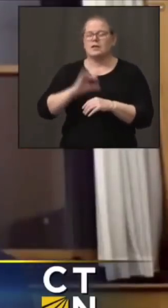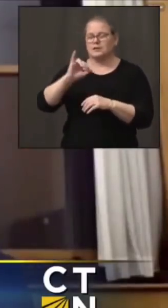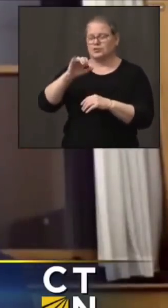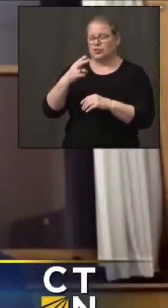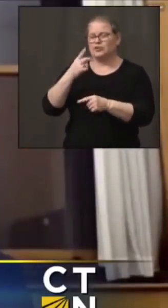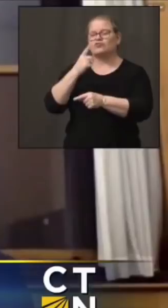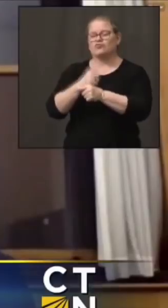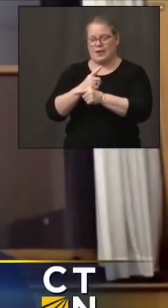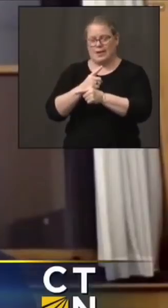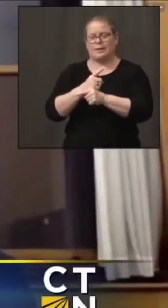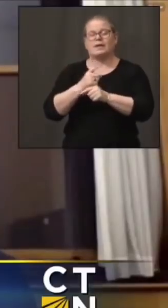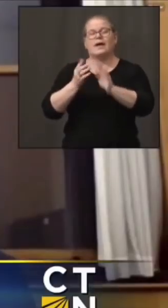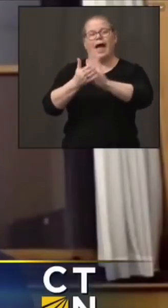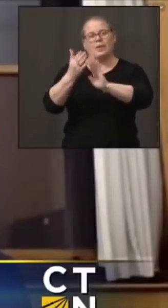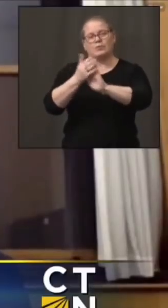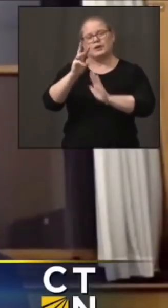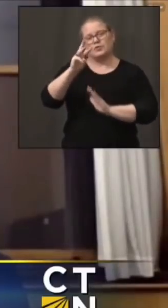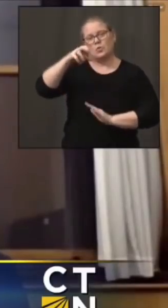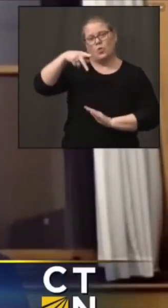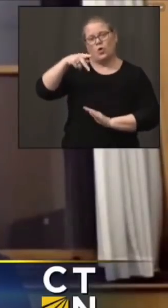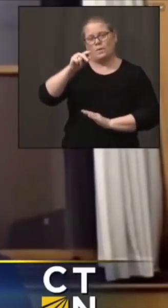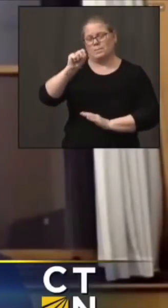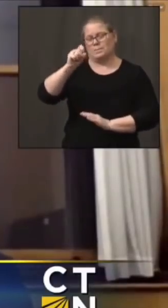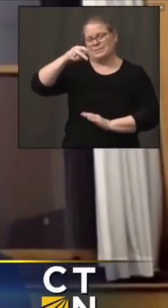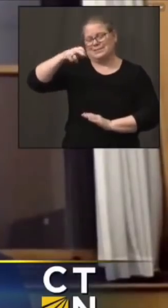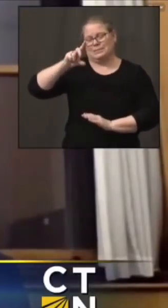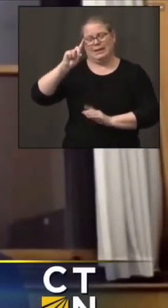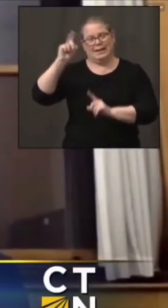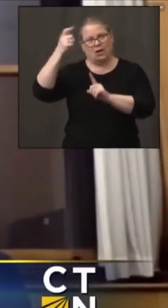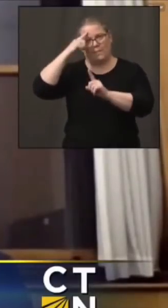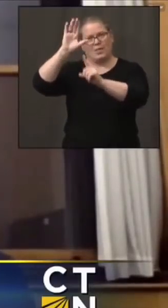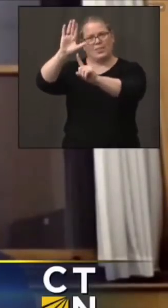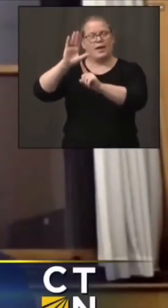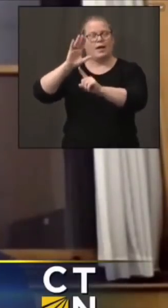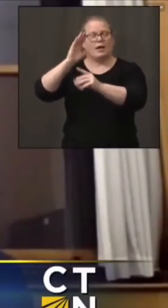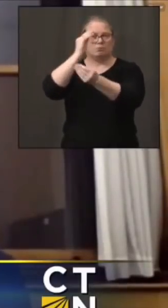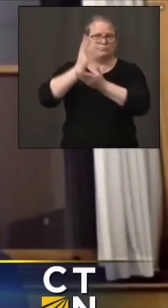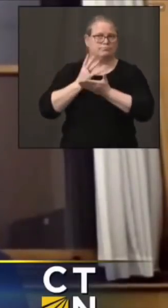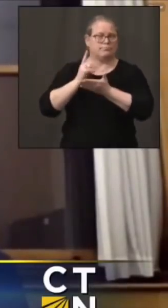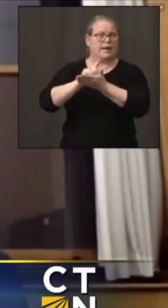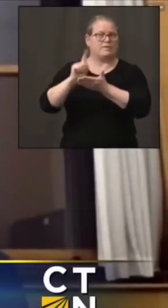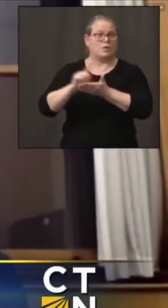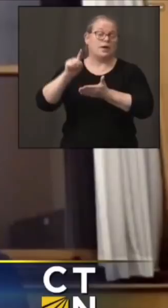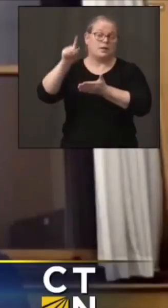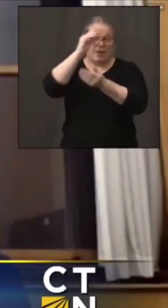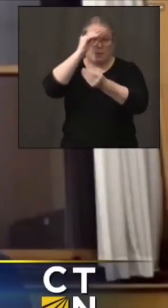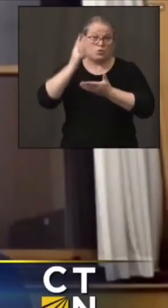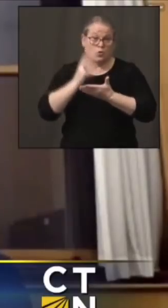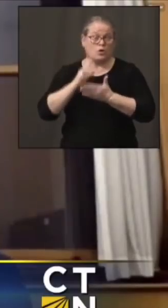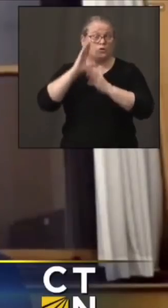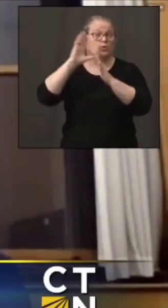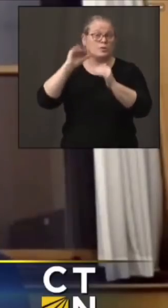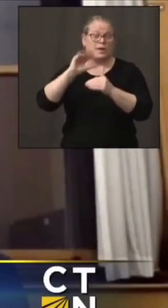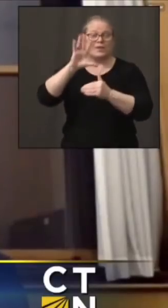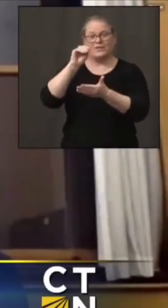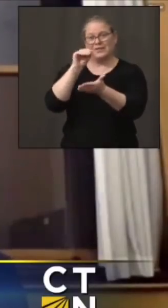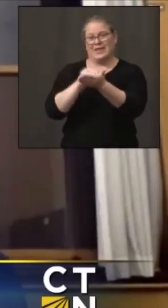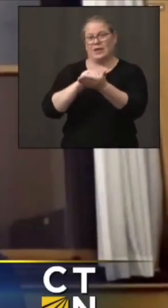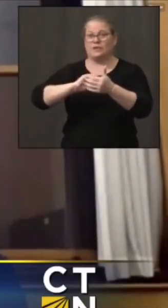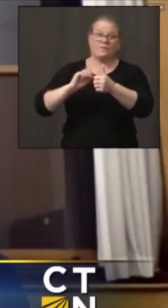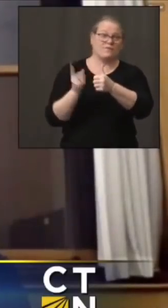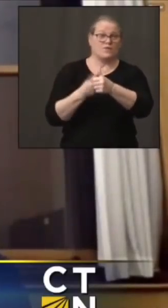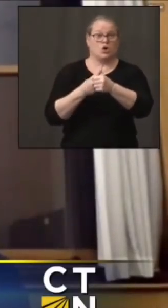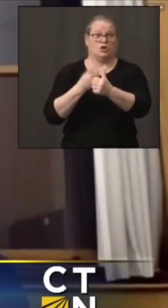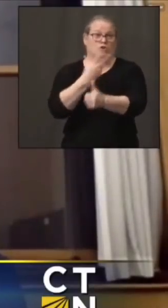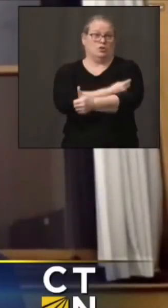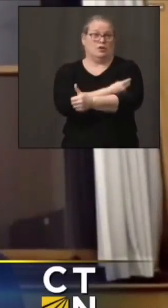from Operation Warp Speed kind of on a week-to-week basis, and for now we've been told to expect about 50,000 first doses a week. So we'll get second doses